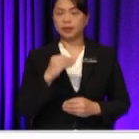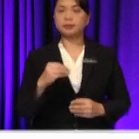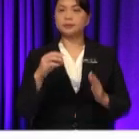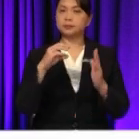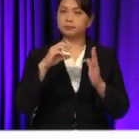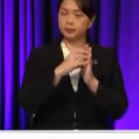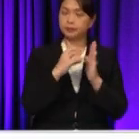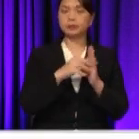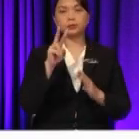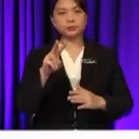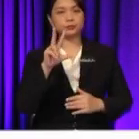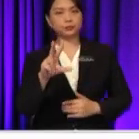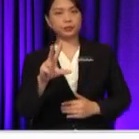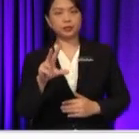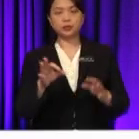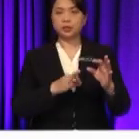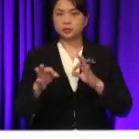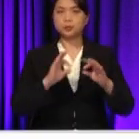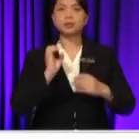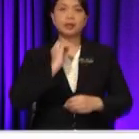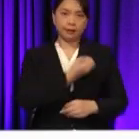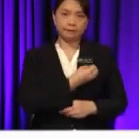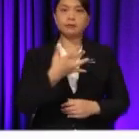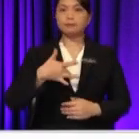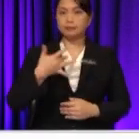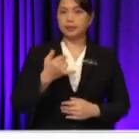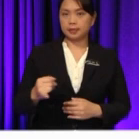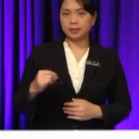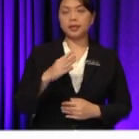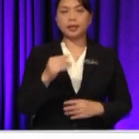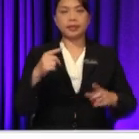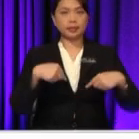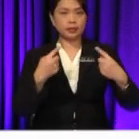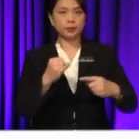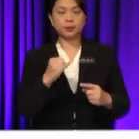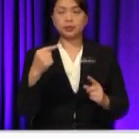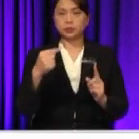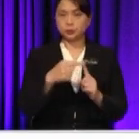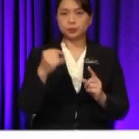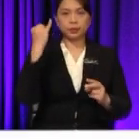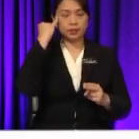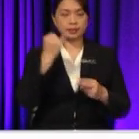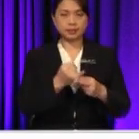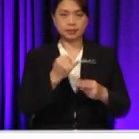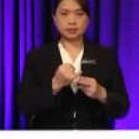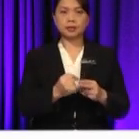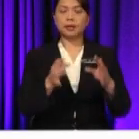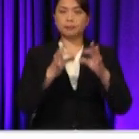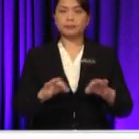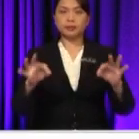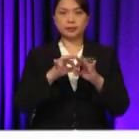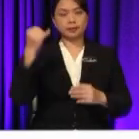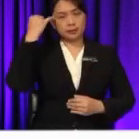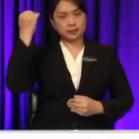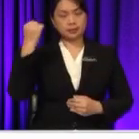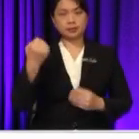new topic for each paragraph. So in this part, the students are going to identify or describe the main ideas supported by the